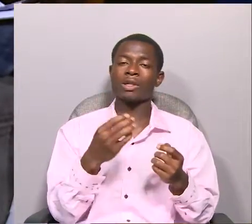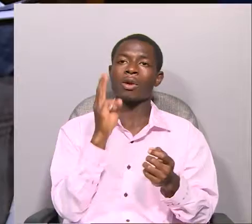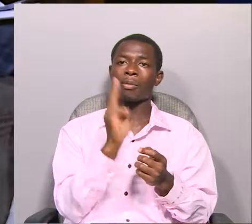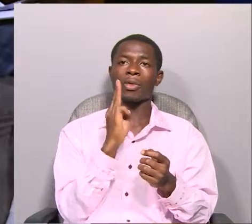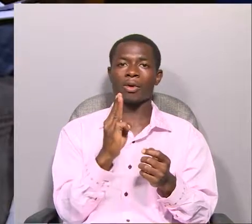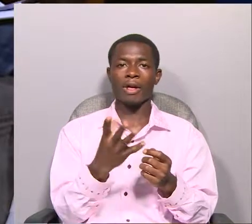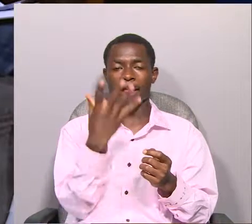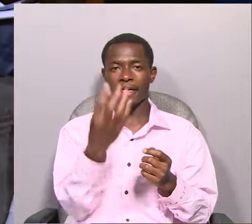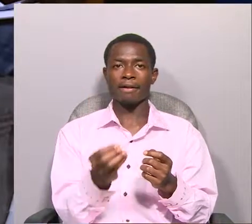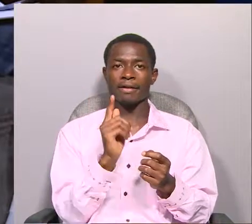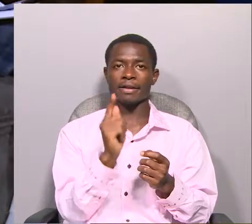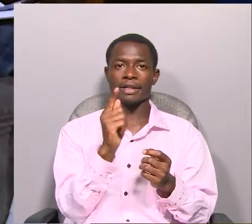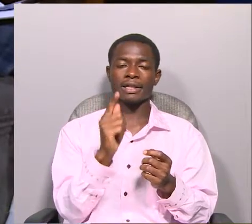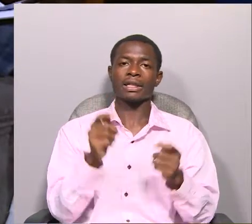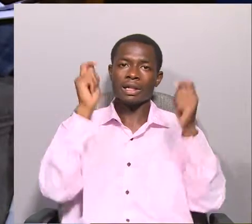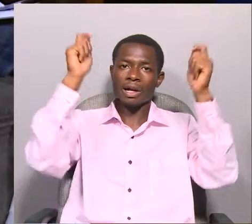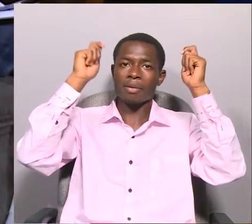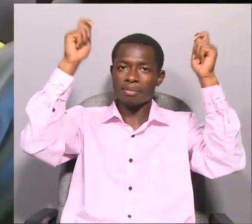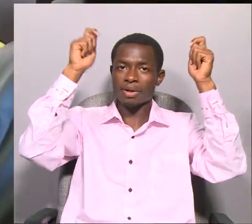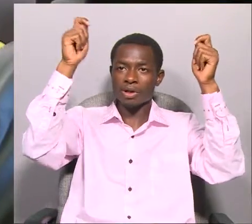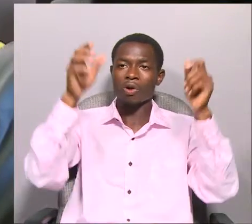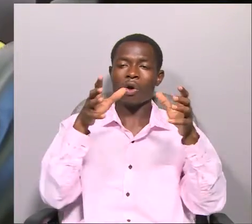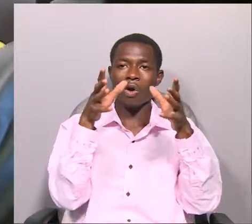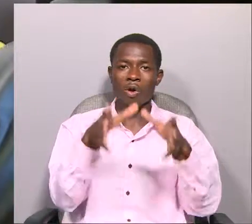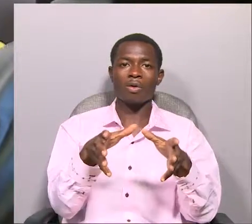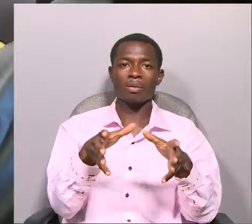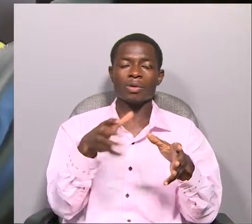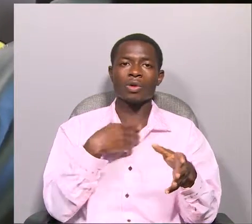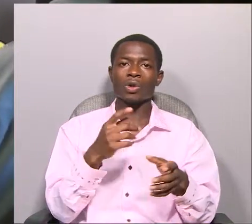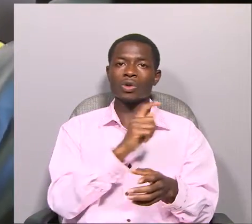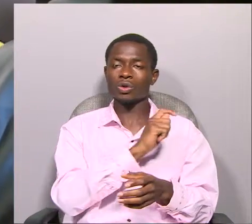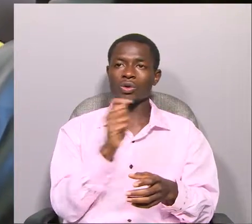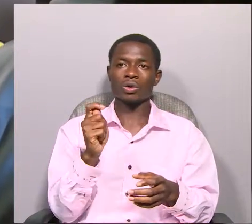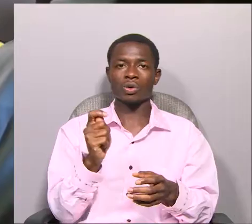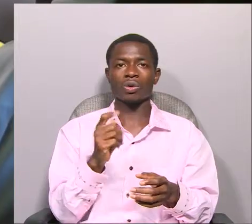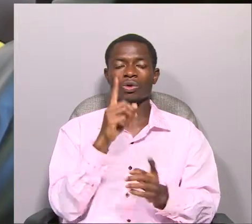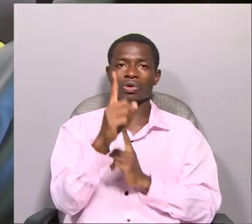such that they have these campaigns to carry out, they have these messages